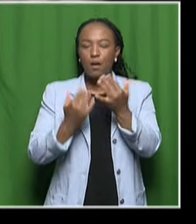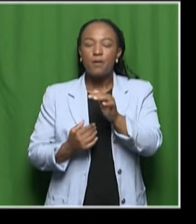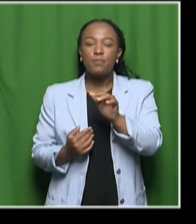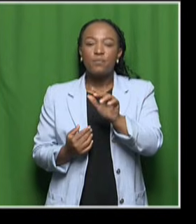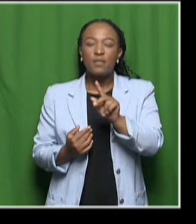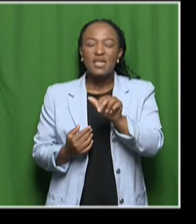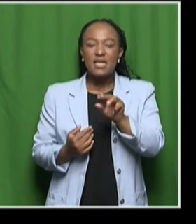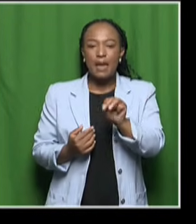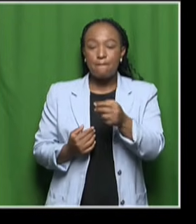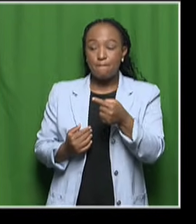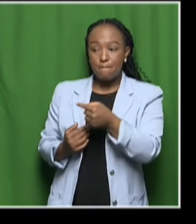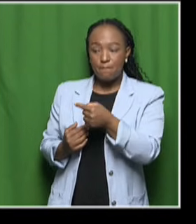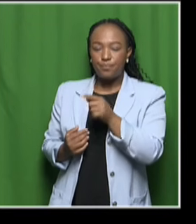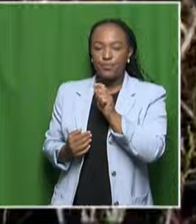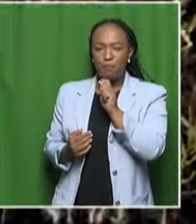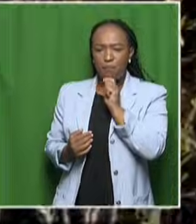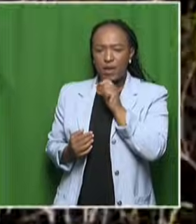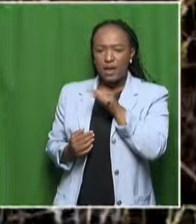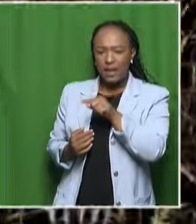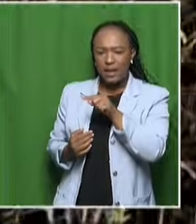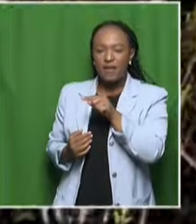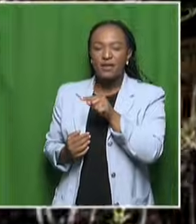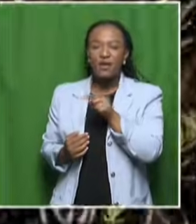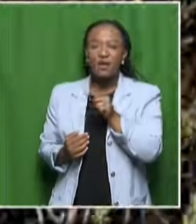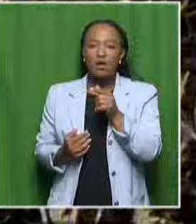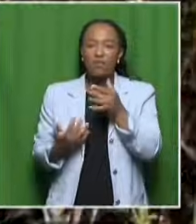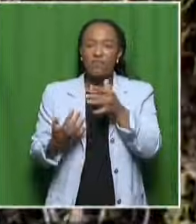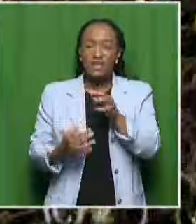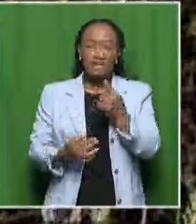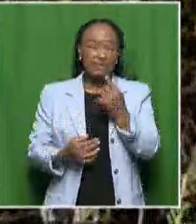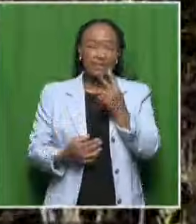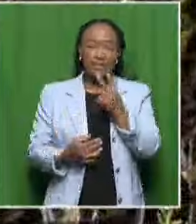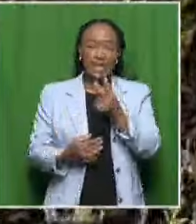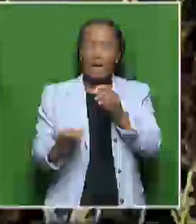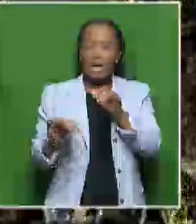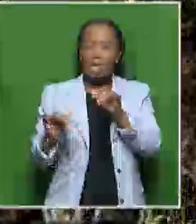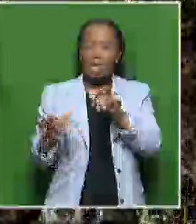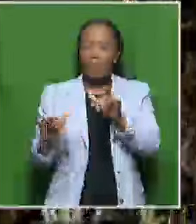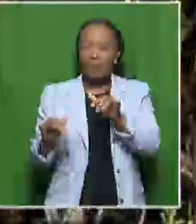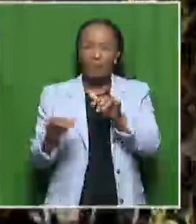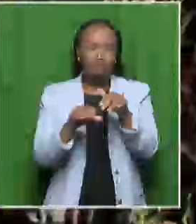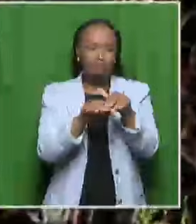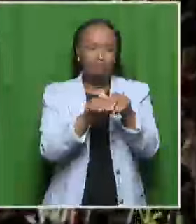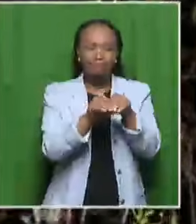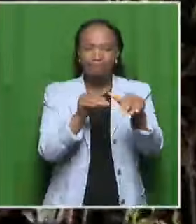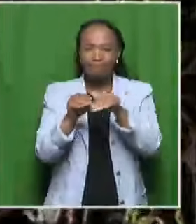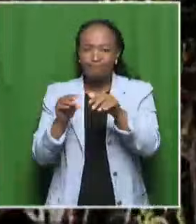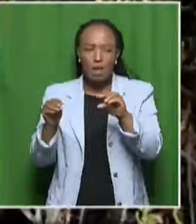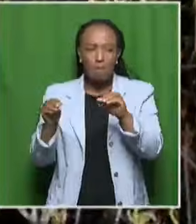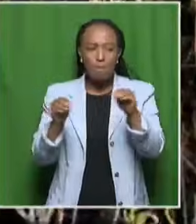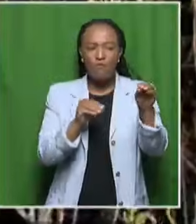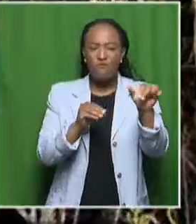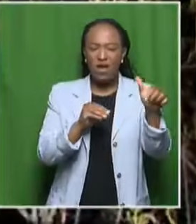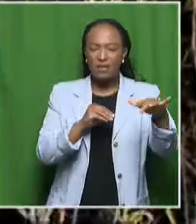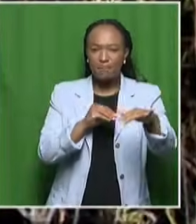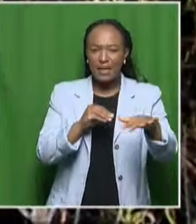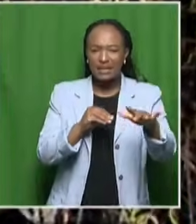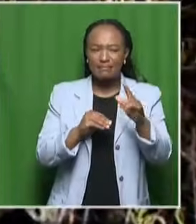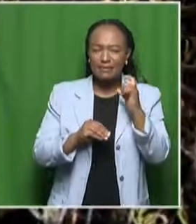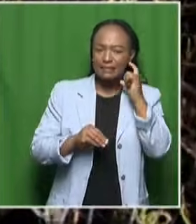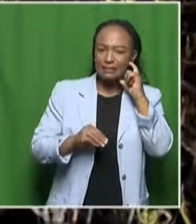at this hour. I mean, we really have been seeing evacuations, losses, sacrifices, lack of sleep as well. And if we're looking at how people